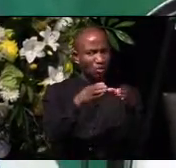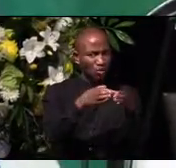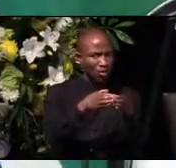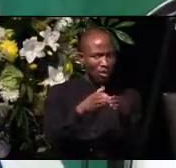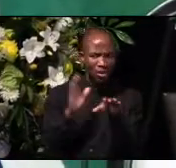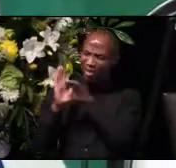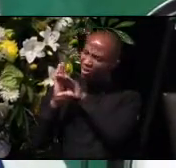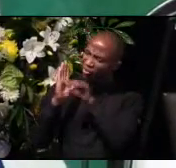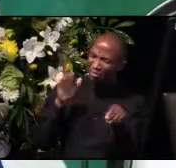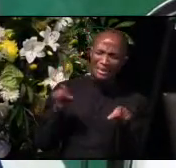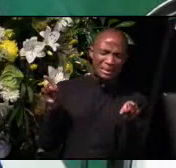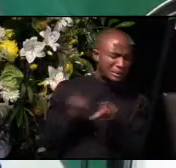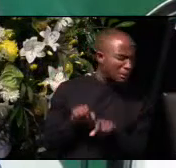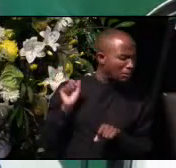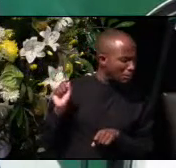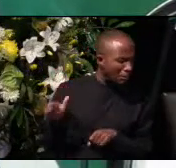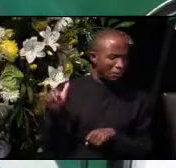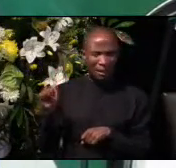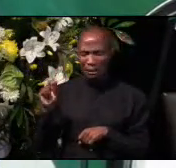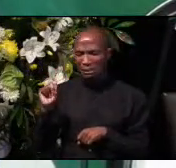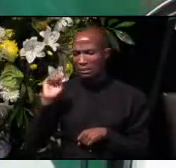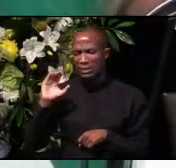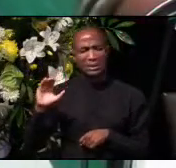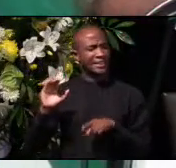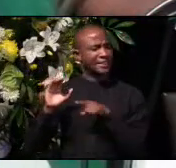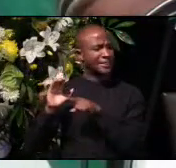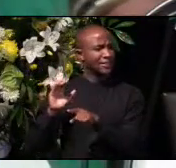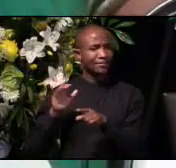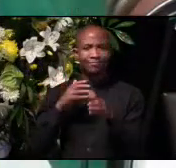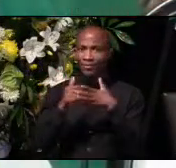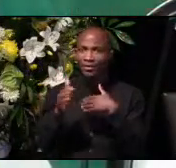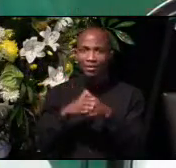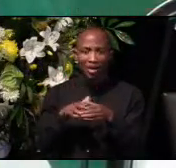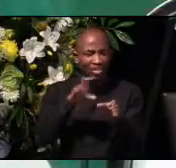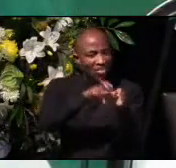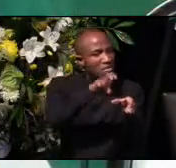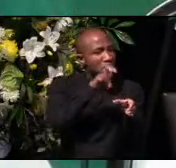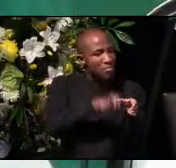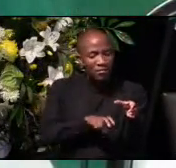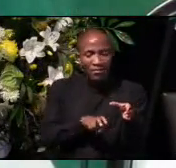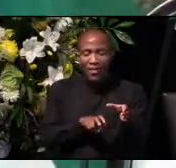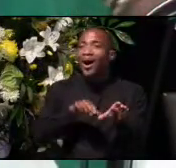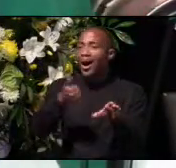body even when they walk away